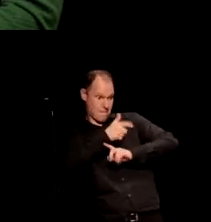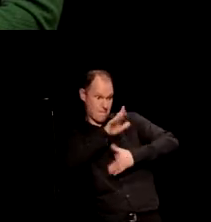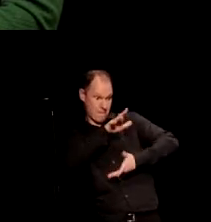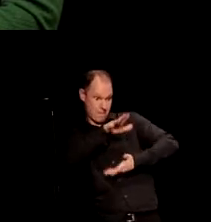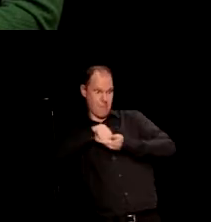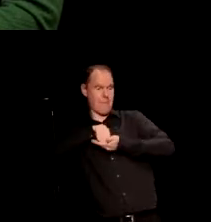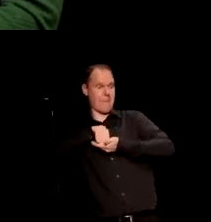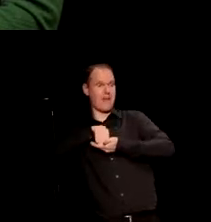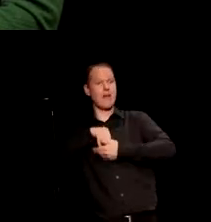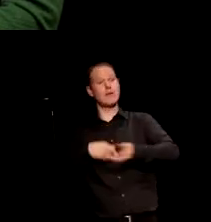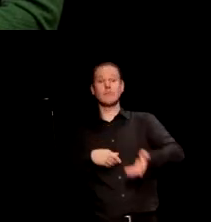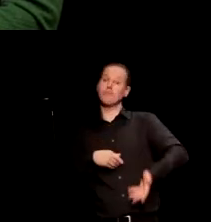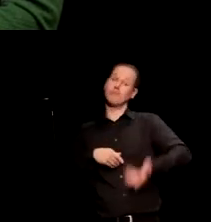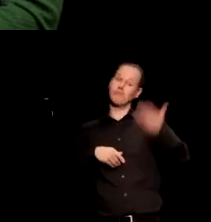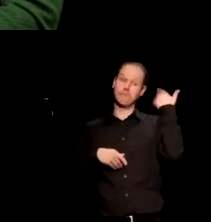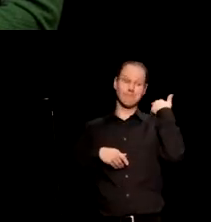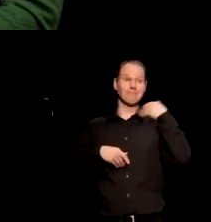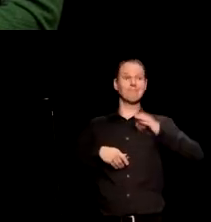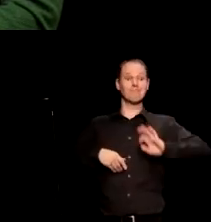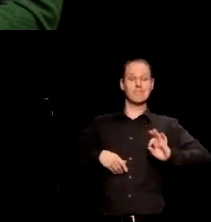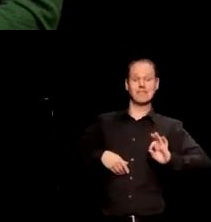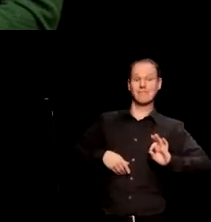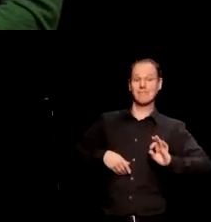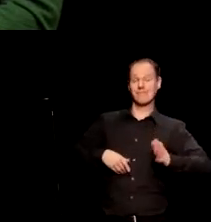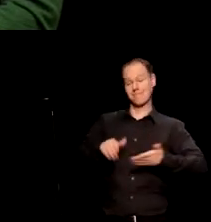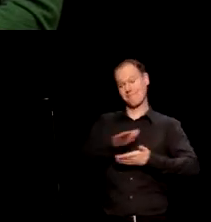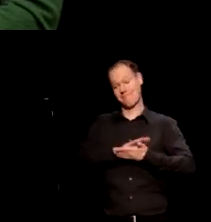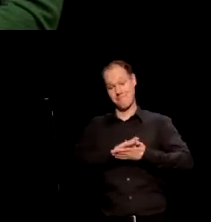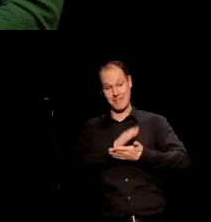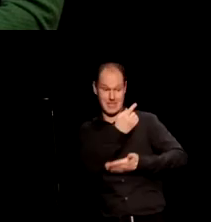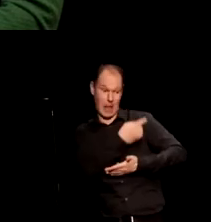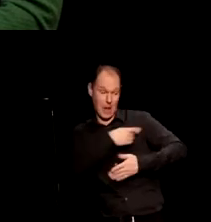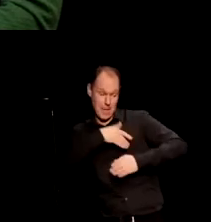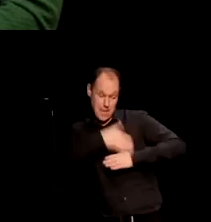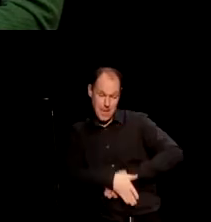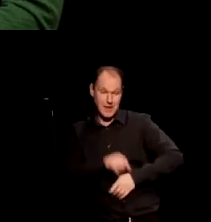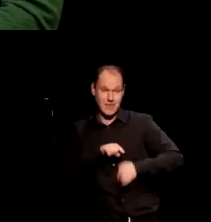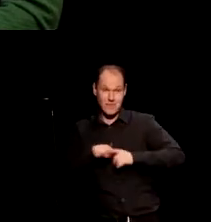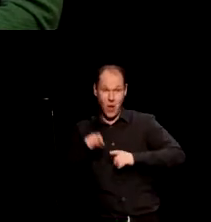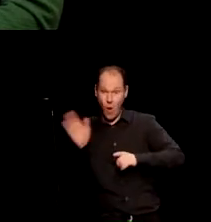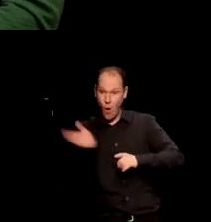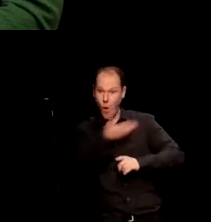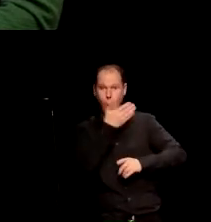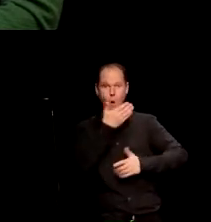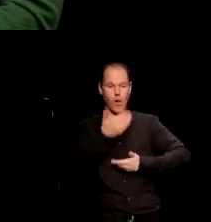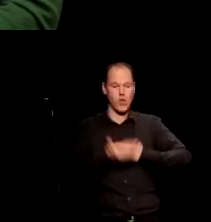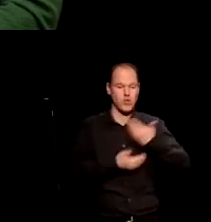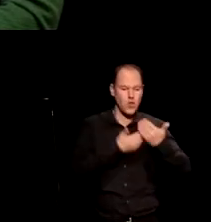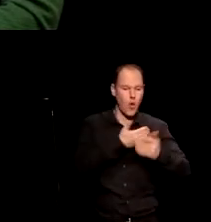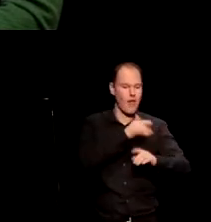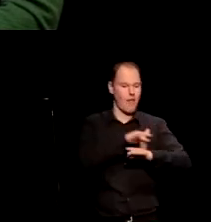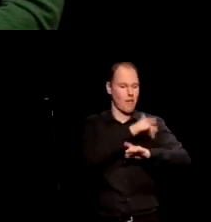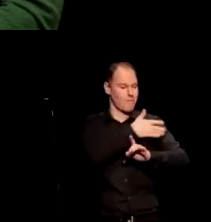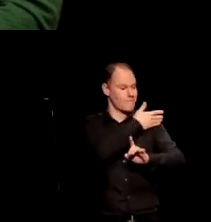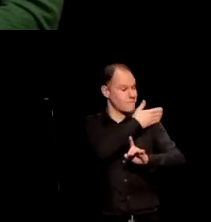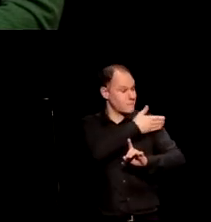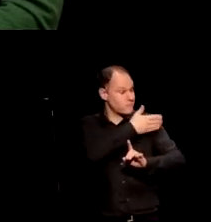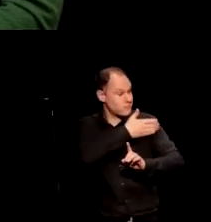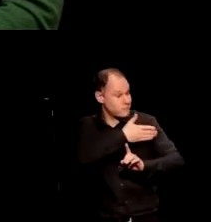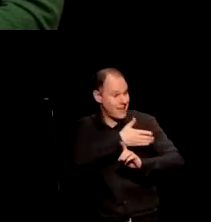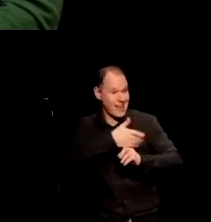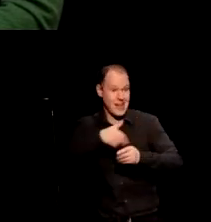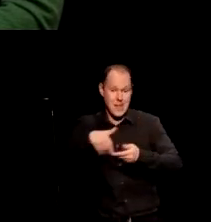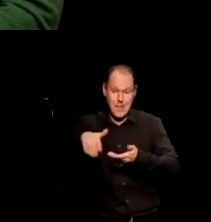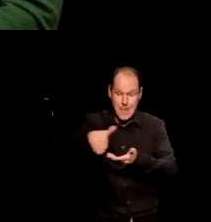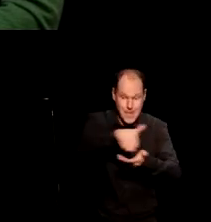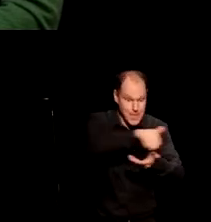celebrated and worked tirelessly to make sure that those stories of every production that was ever made in her lifetime and before that